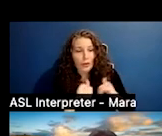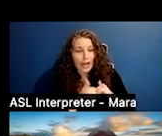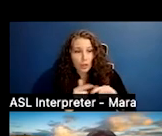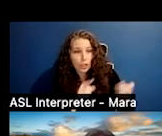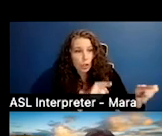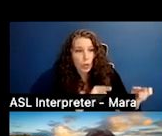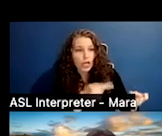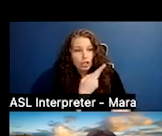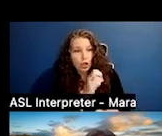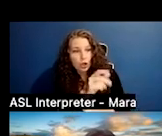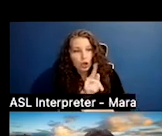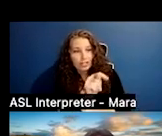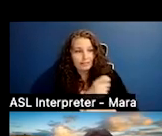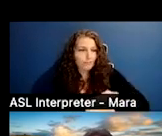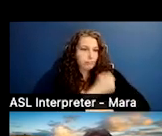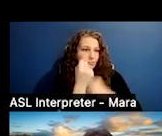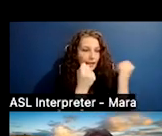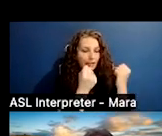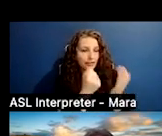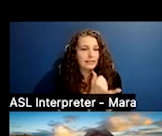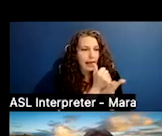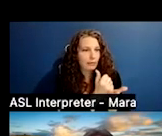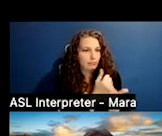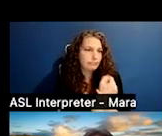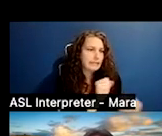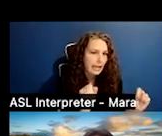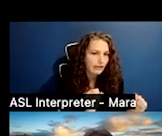slide, please. Next slide.